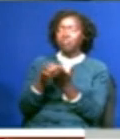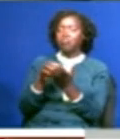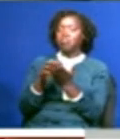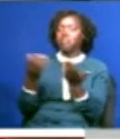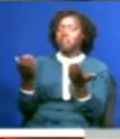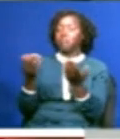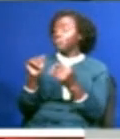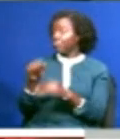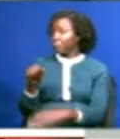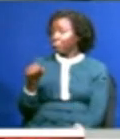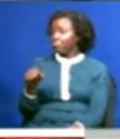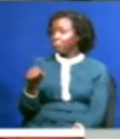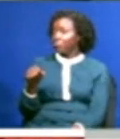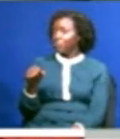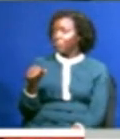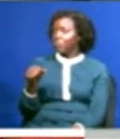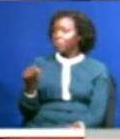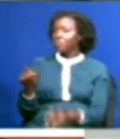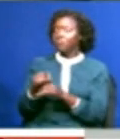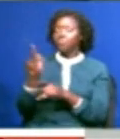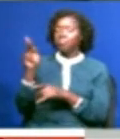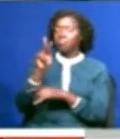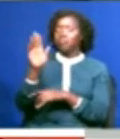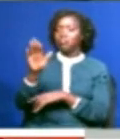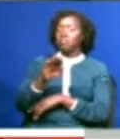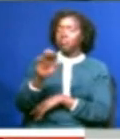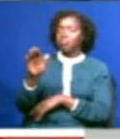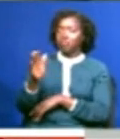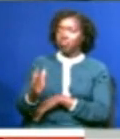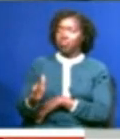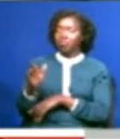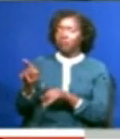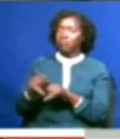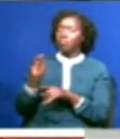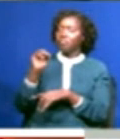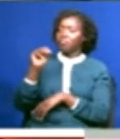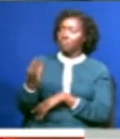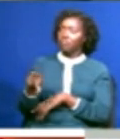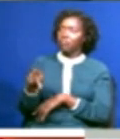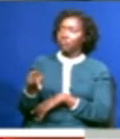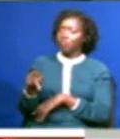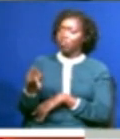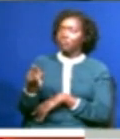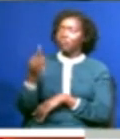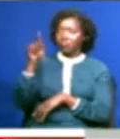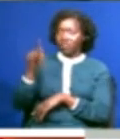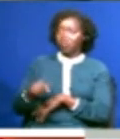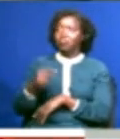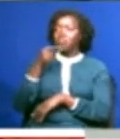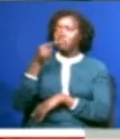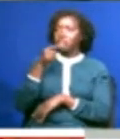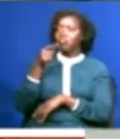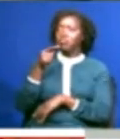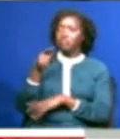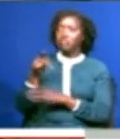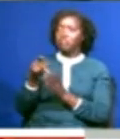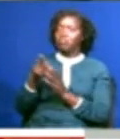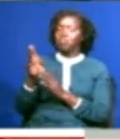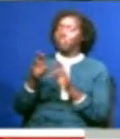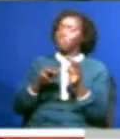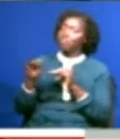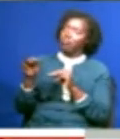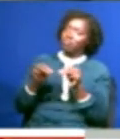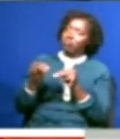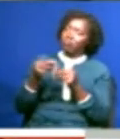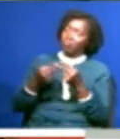Yes, as a Kenya Kwanza parliamentarian, as a member of parliament, I cannot say the cost of living is manageable, it's